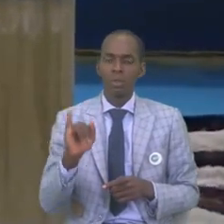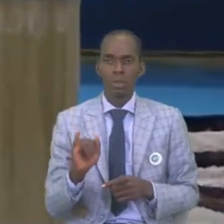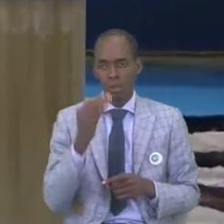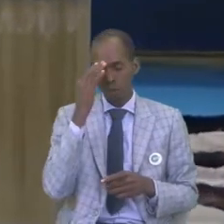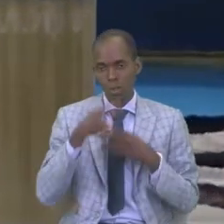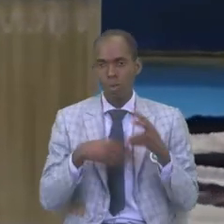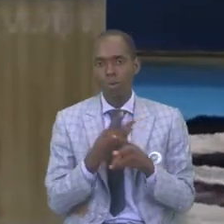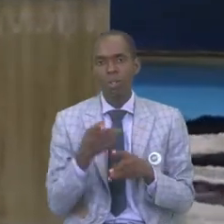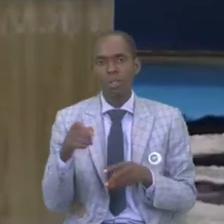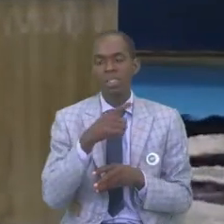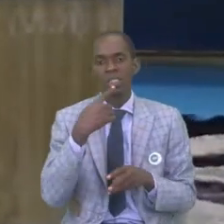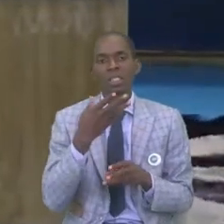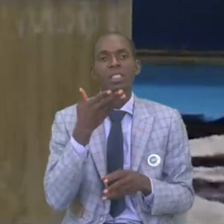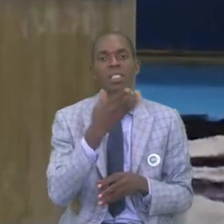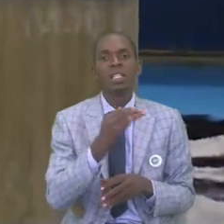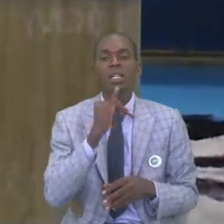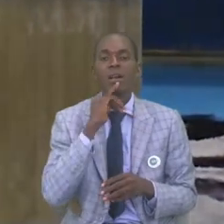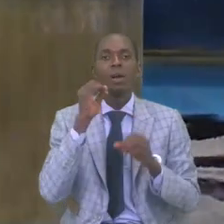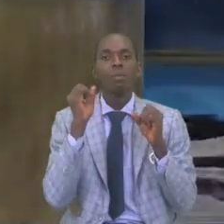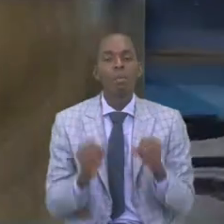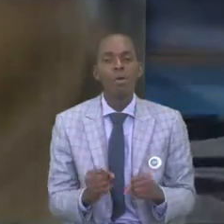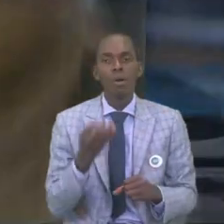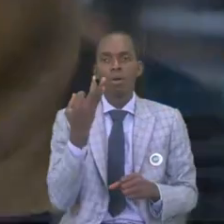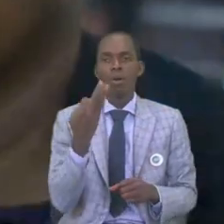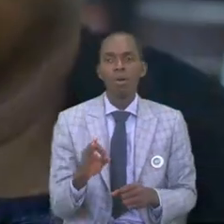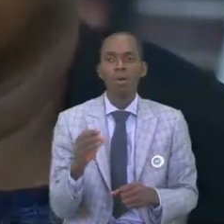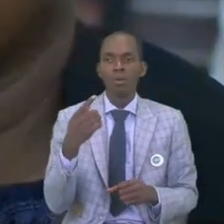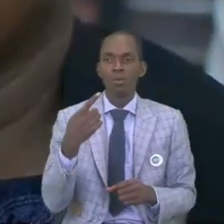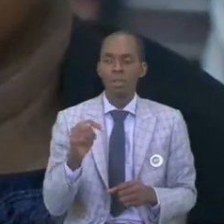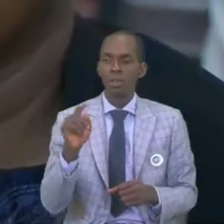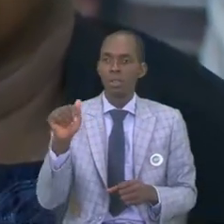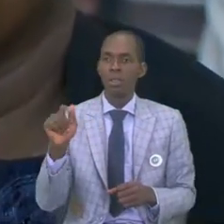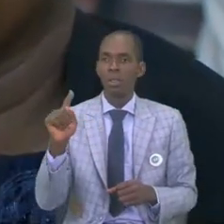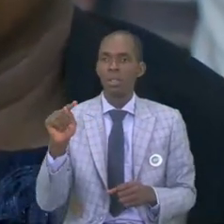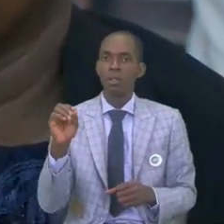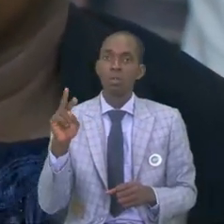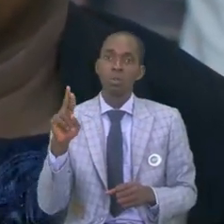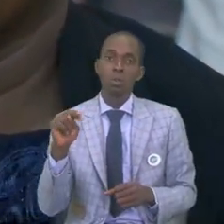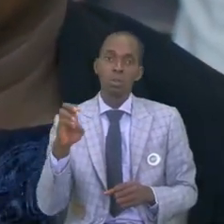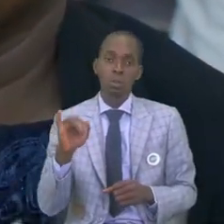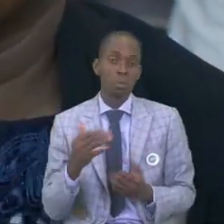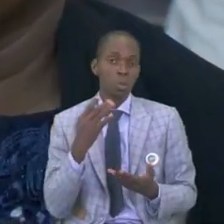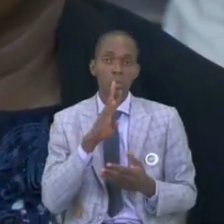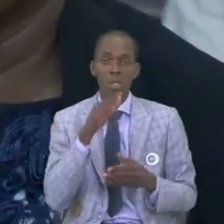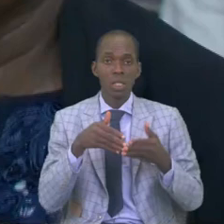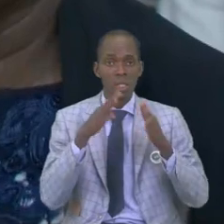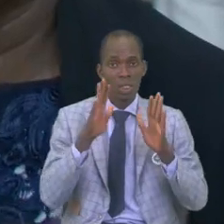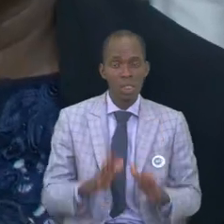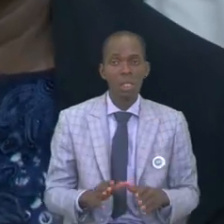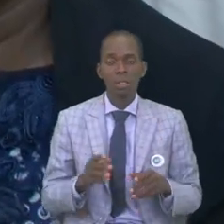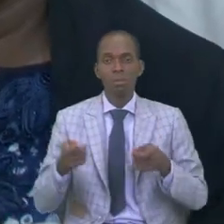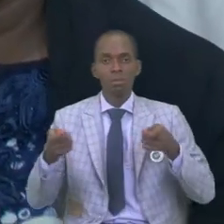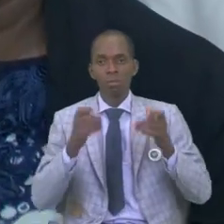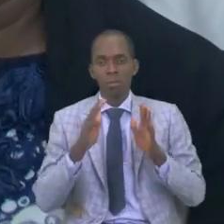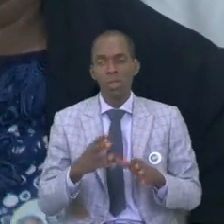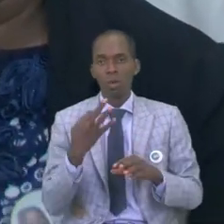that somebody who is maybe the manager, the director, and the leader of his company,